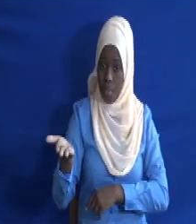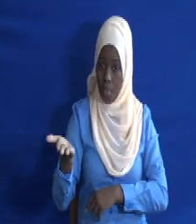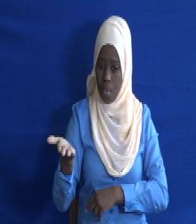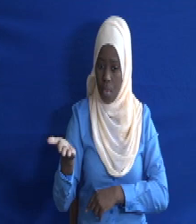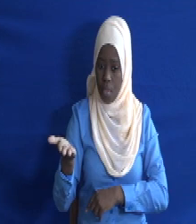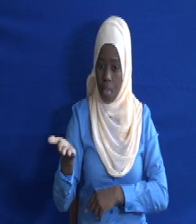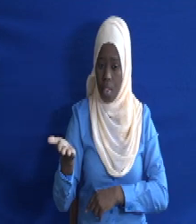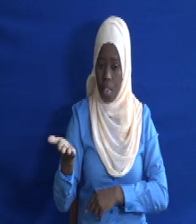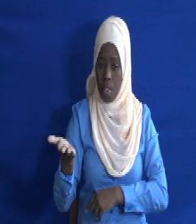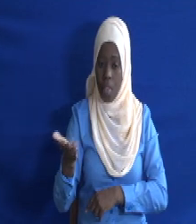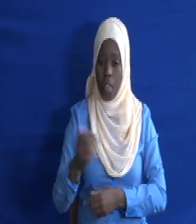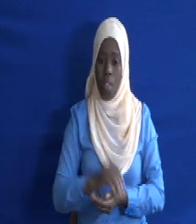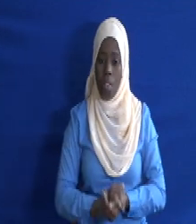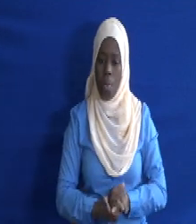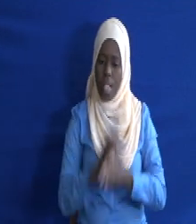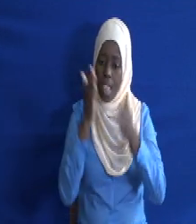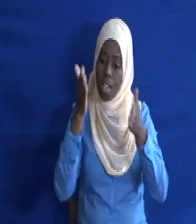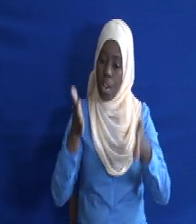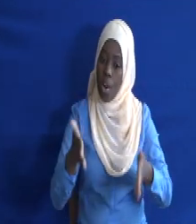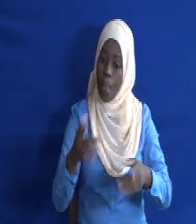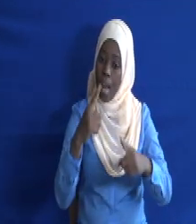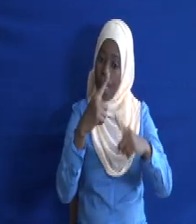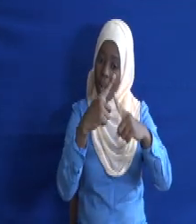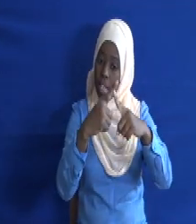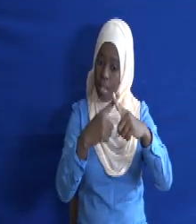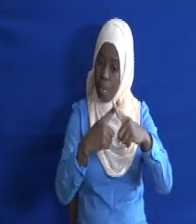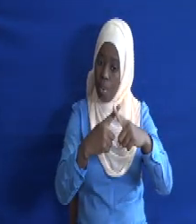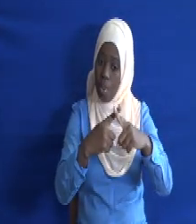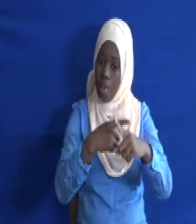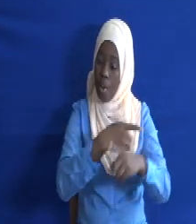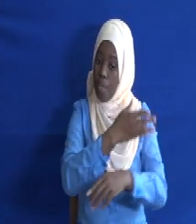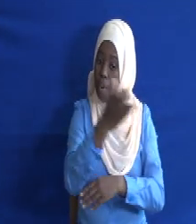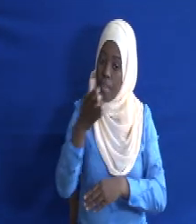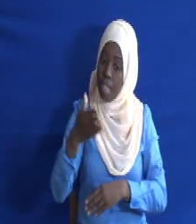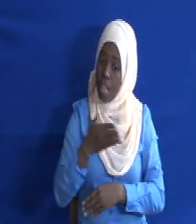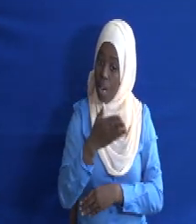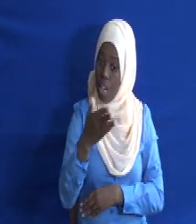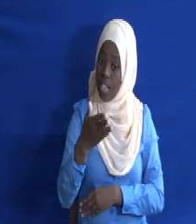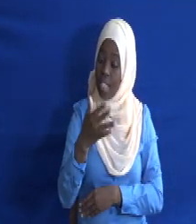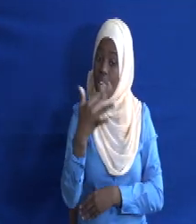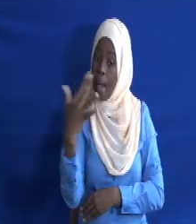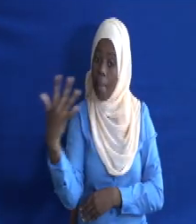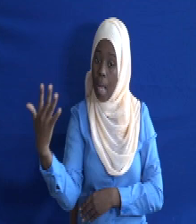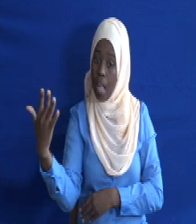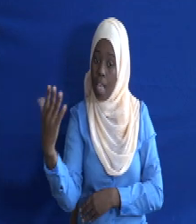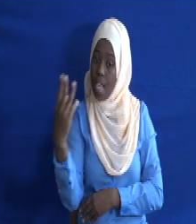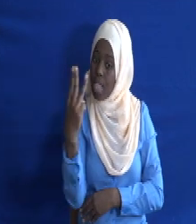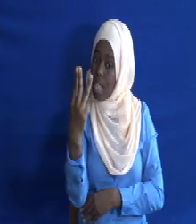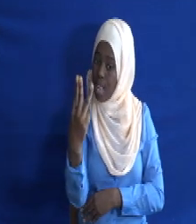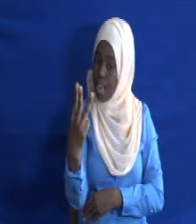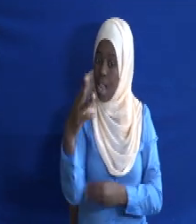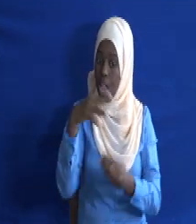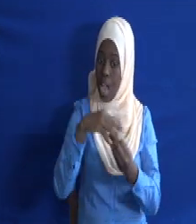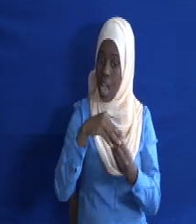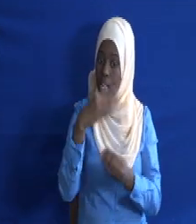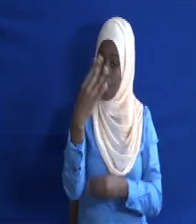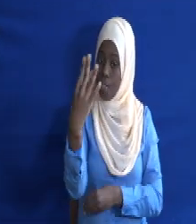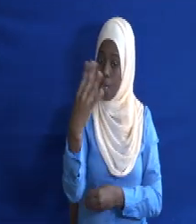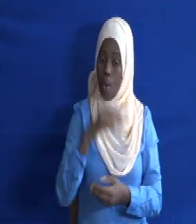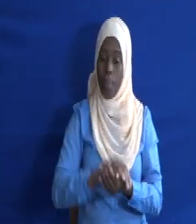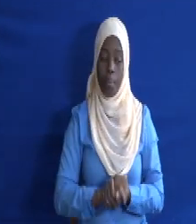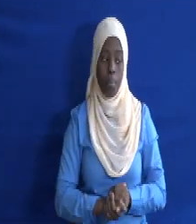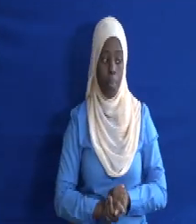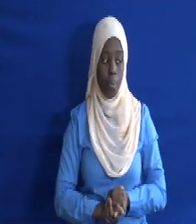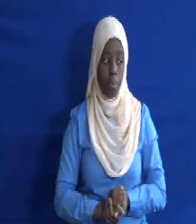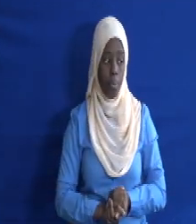we can find here, there is a number, number 12. Number 12 is